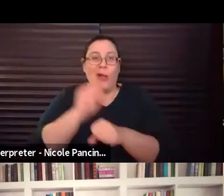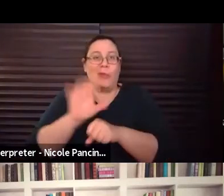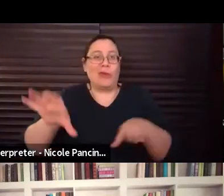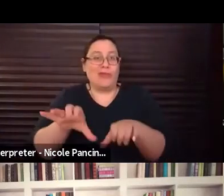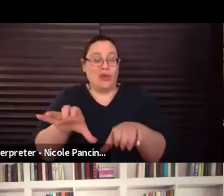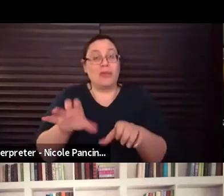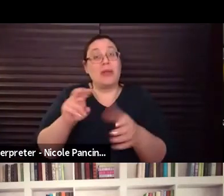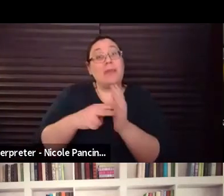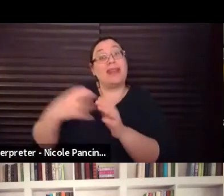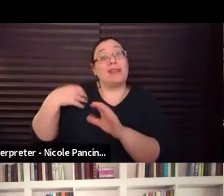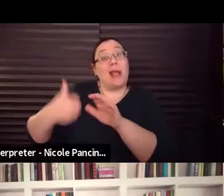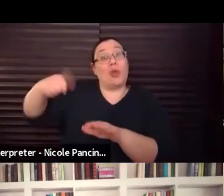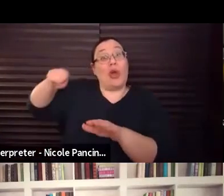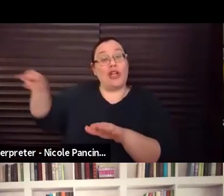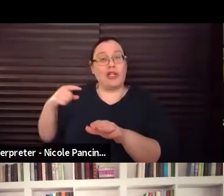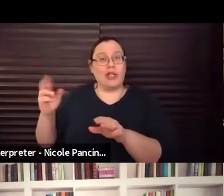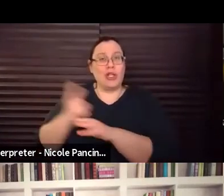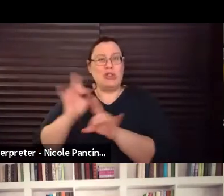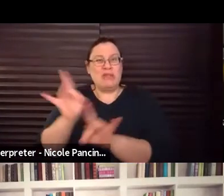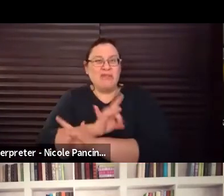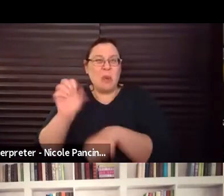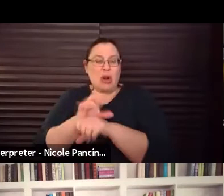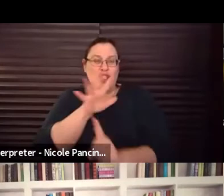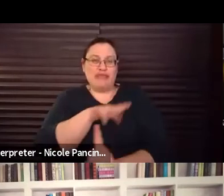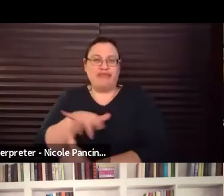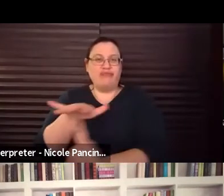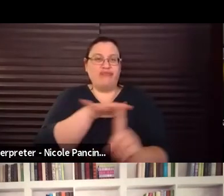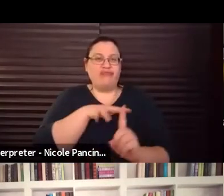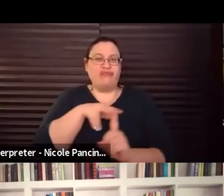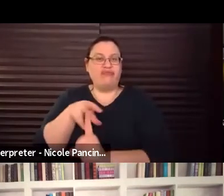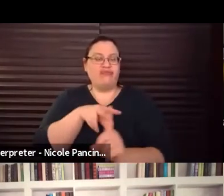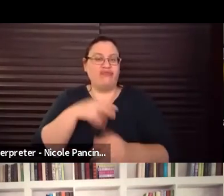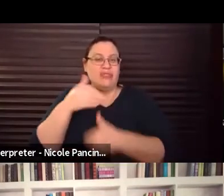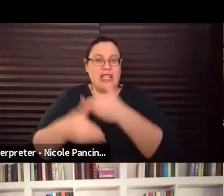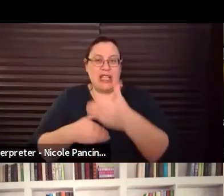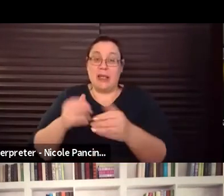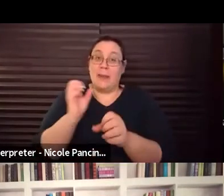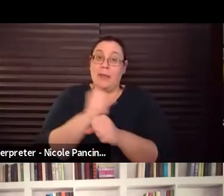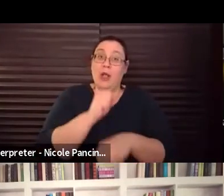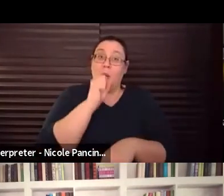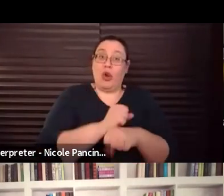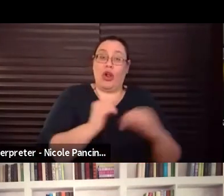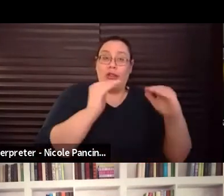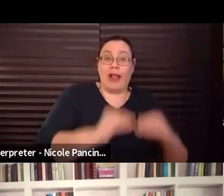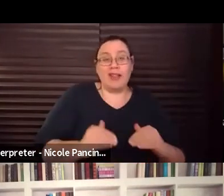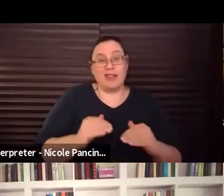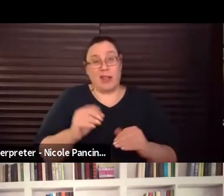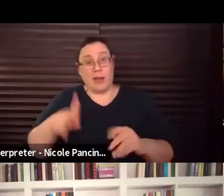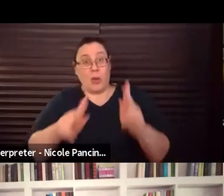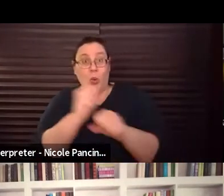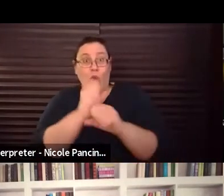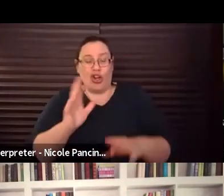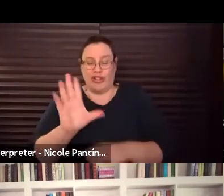enabling employers to use disturbing worker surveillance tactics that degrade work, dehumanize workers, and really have a chilling effect on